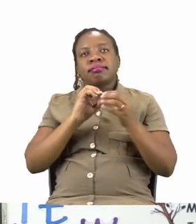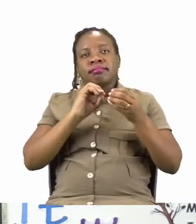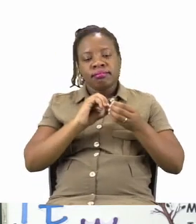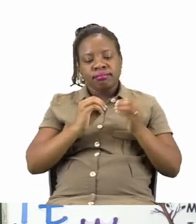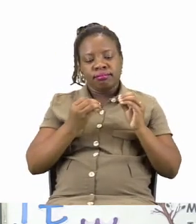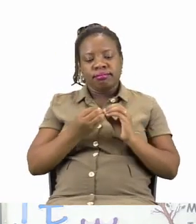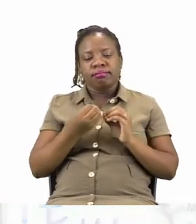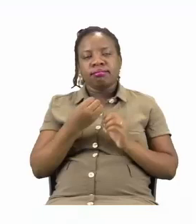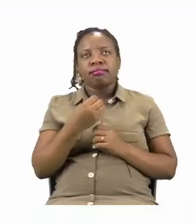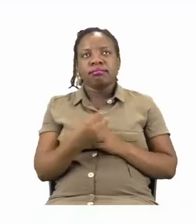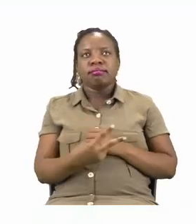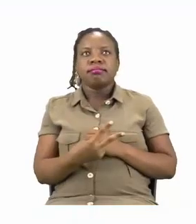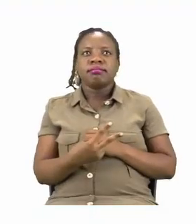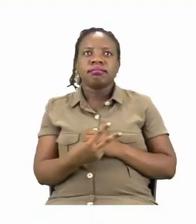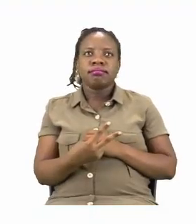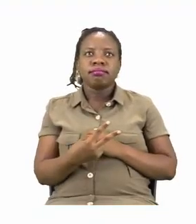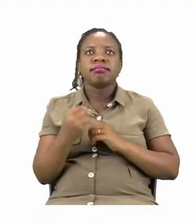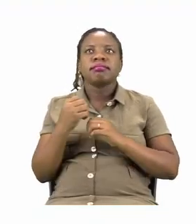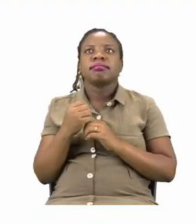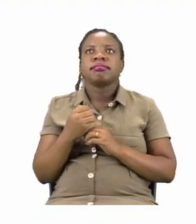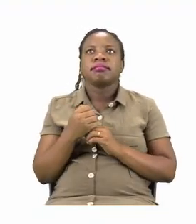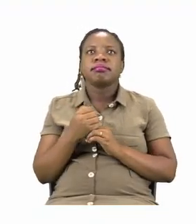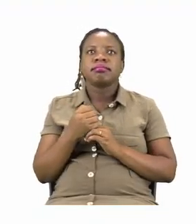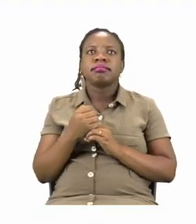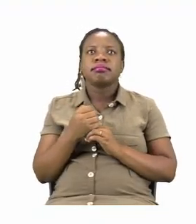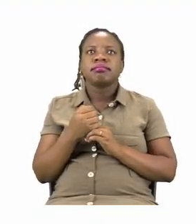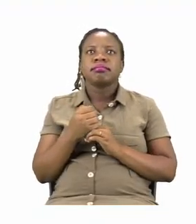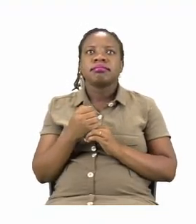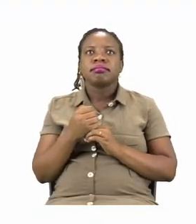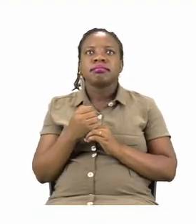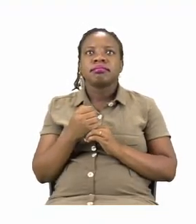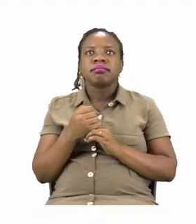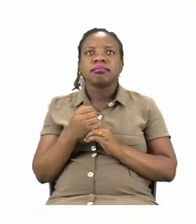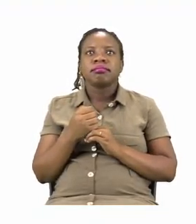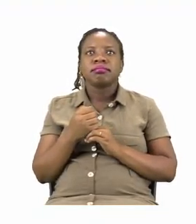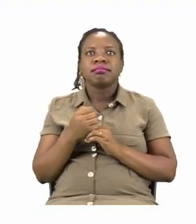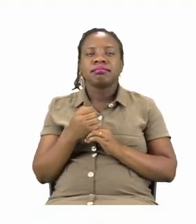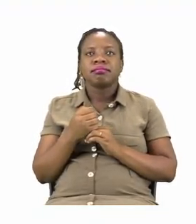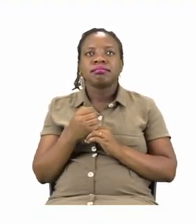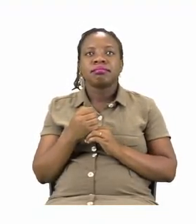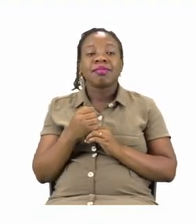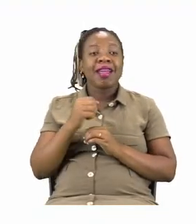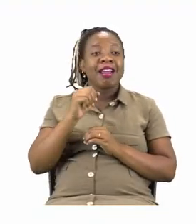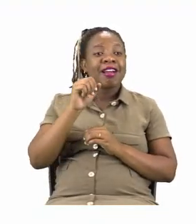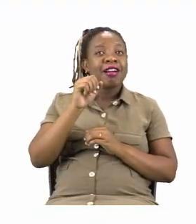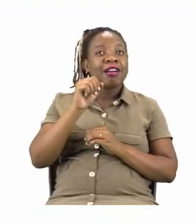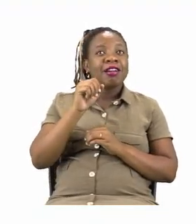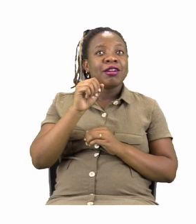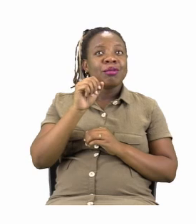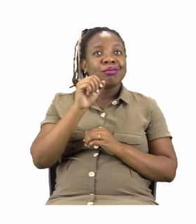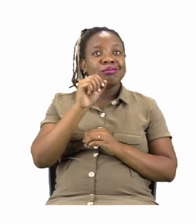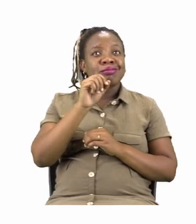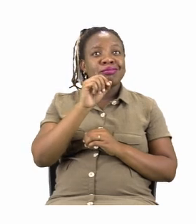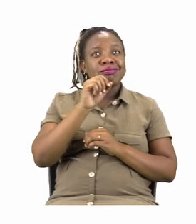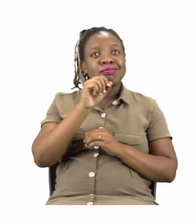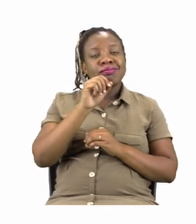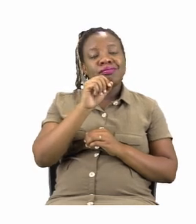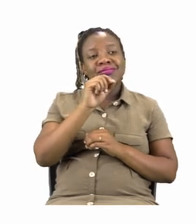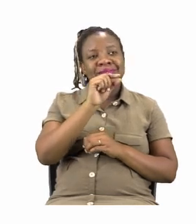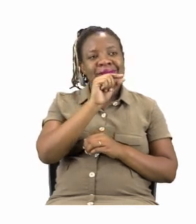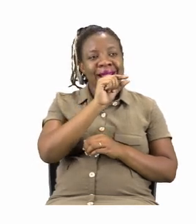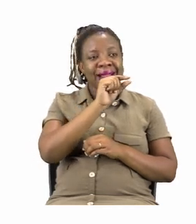2. Now here it says that you have to rearrange these words to